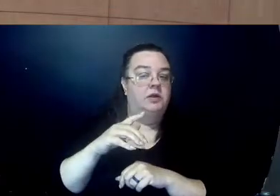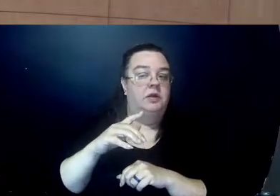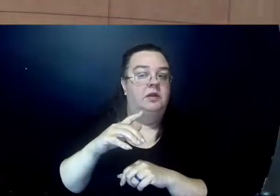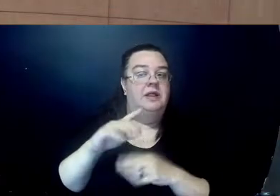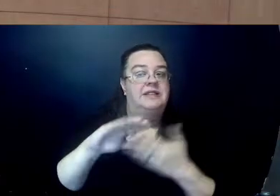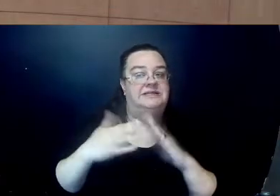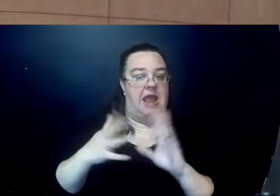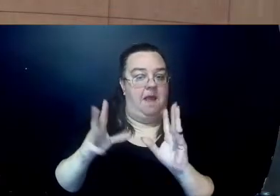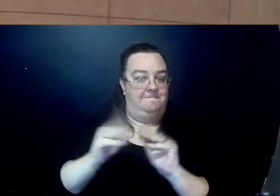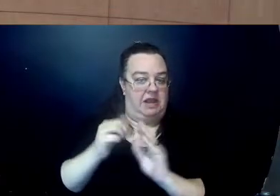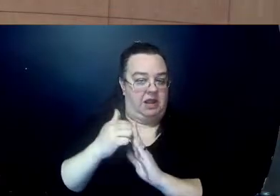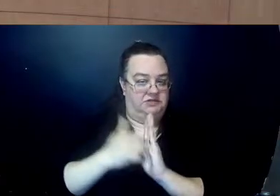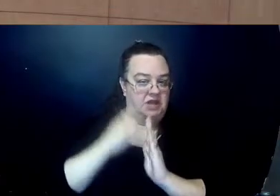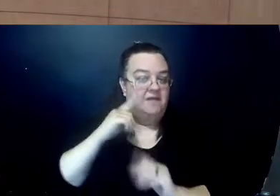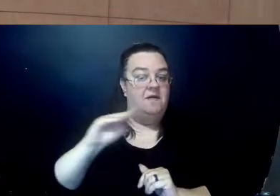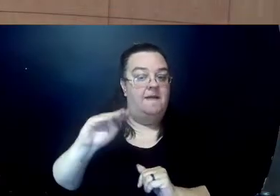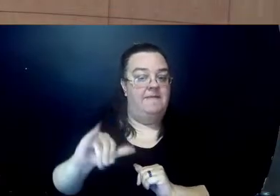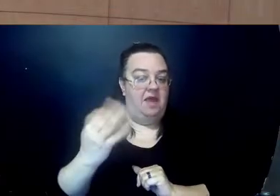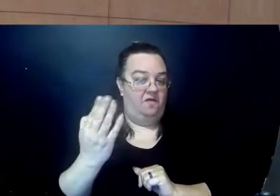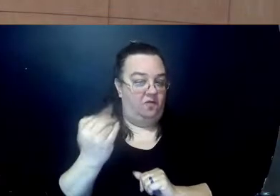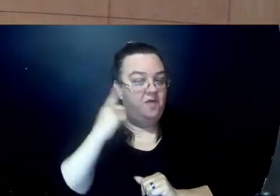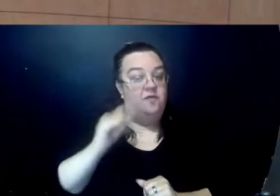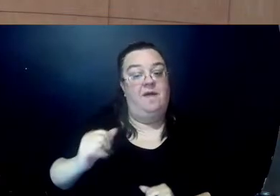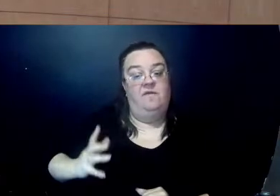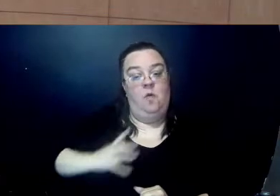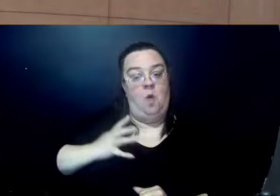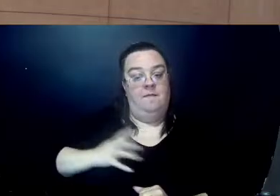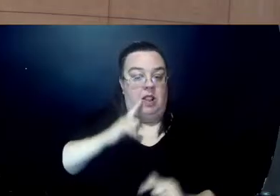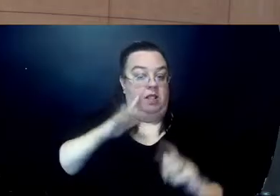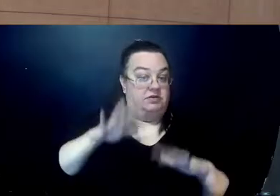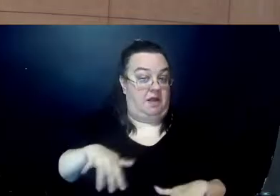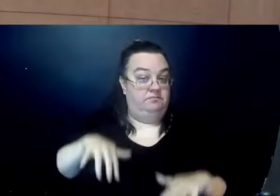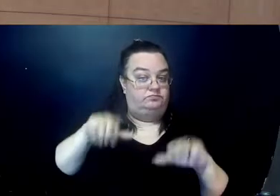meeting agenda for a formal adoption.